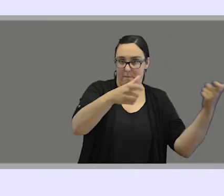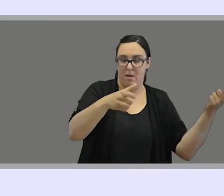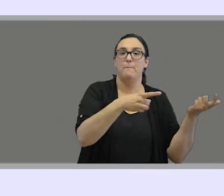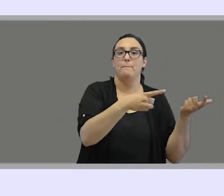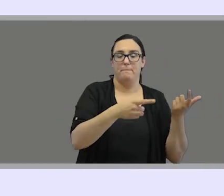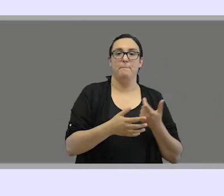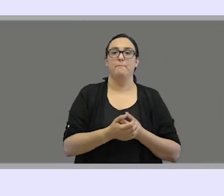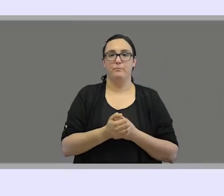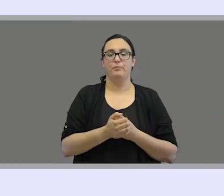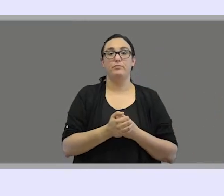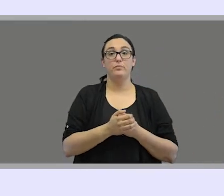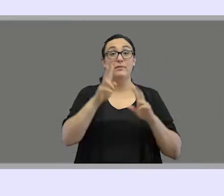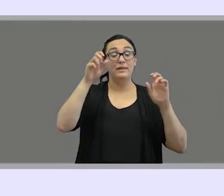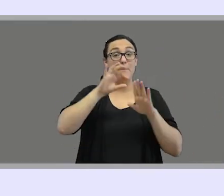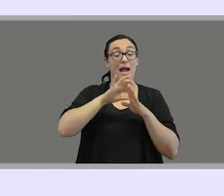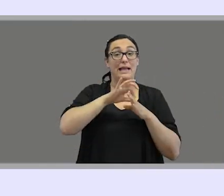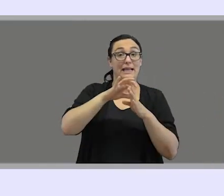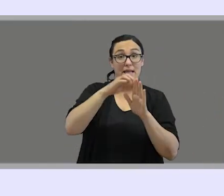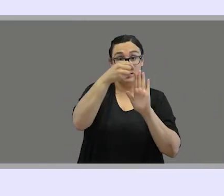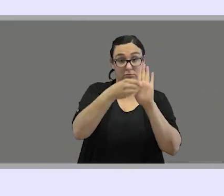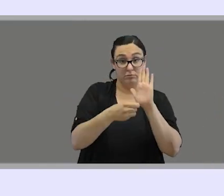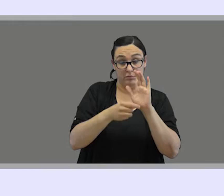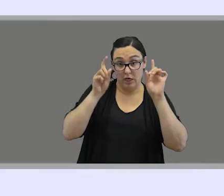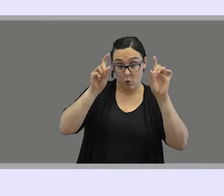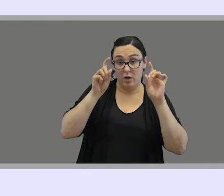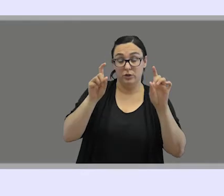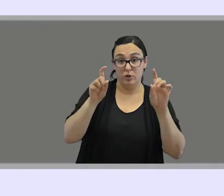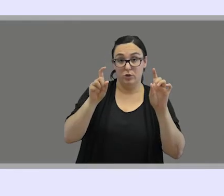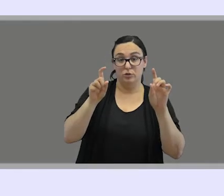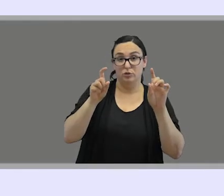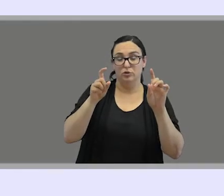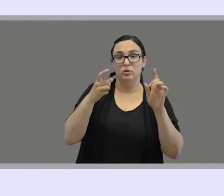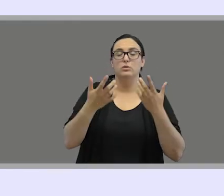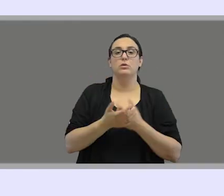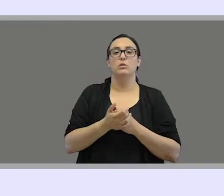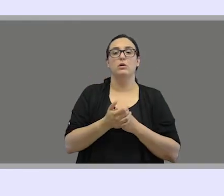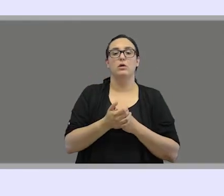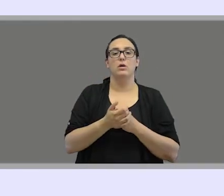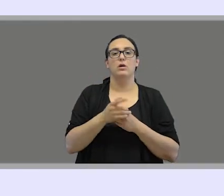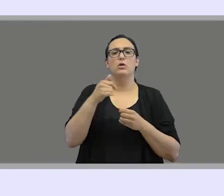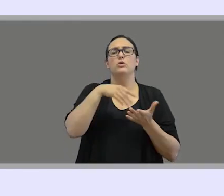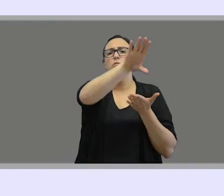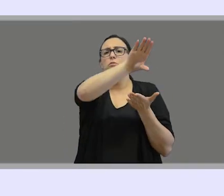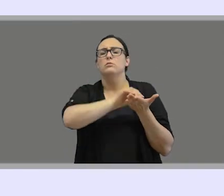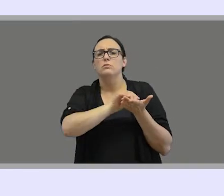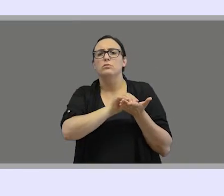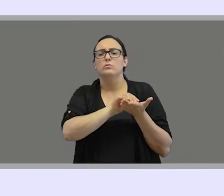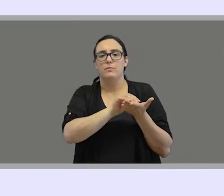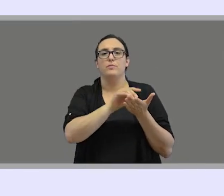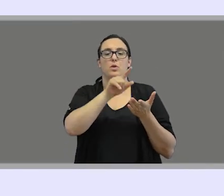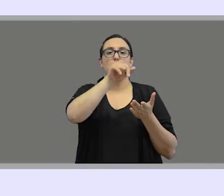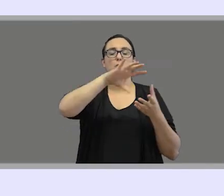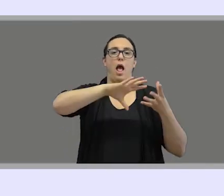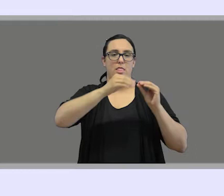developed. The guidelines that we are going to mention in this lesson are adopted and